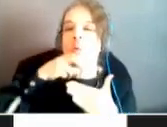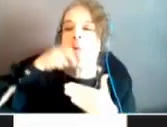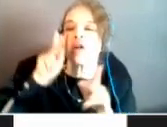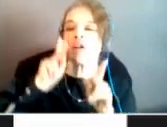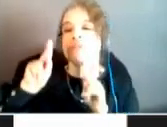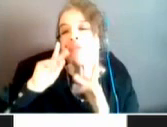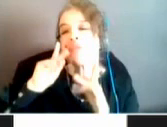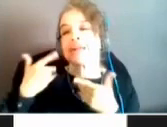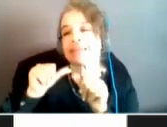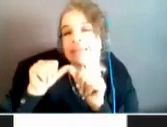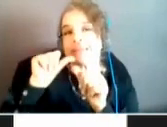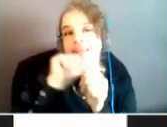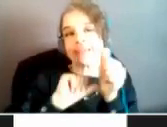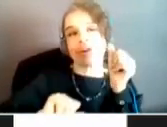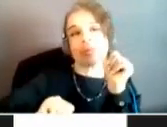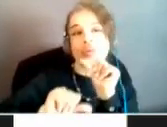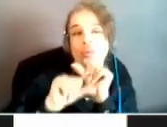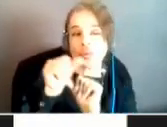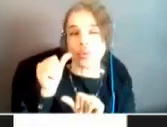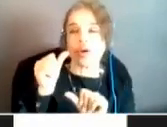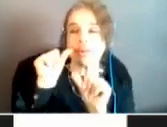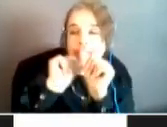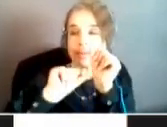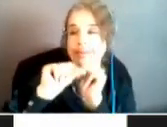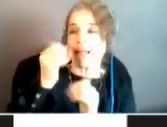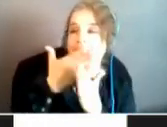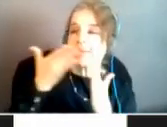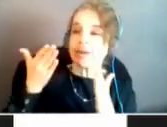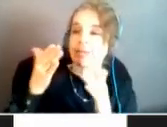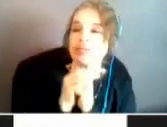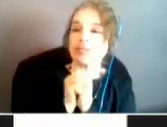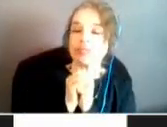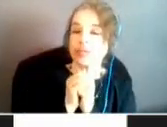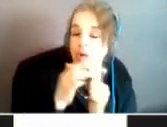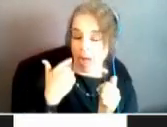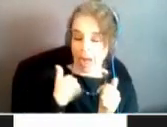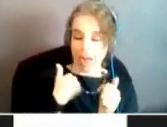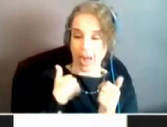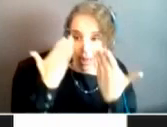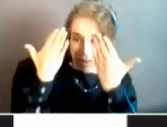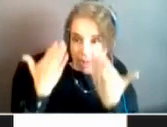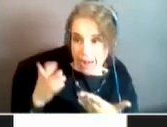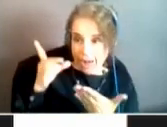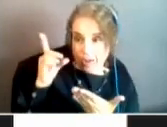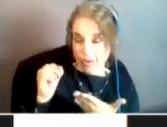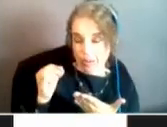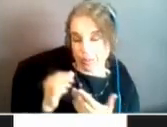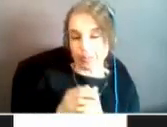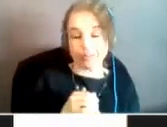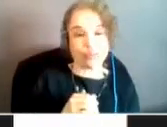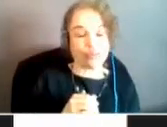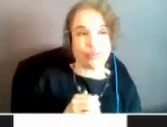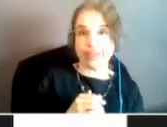to consider suicide. And, you know, that's something that, you know, I do, you know,